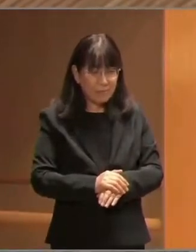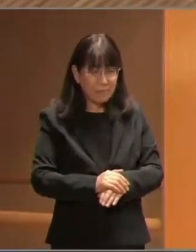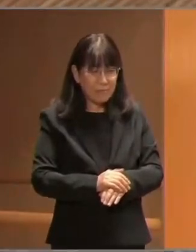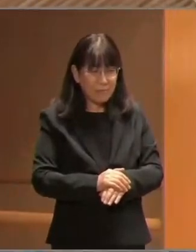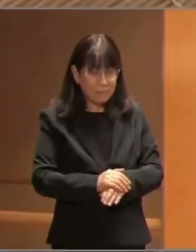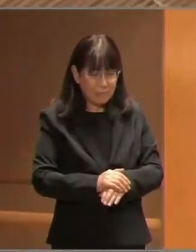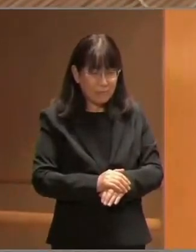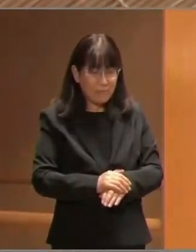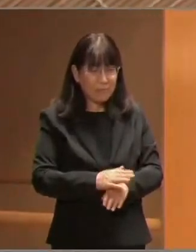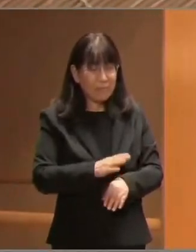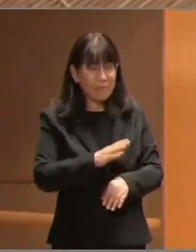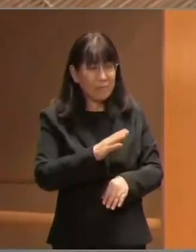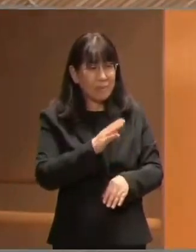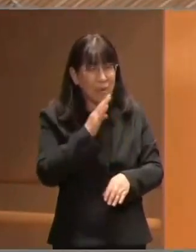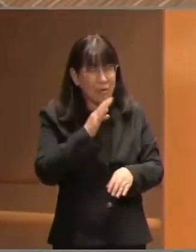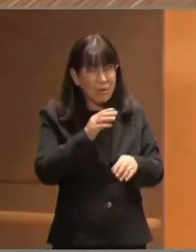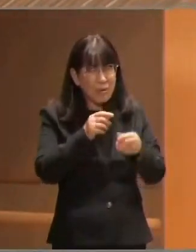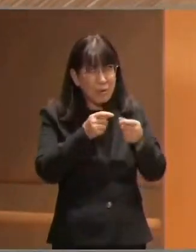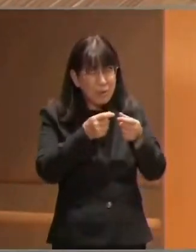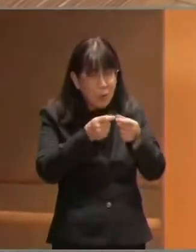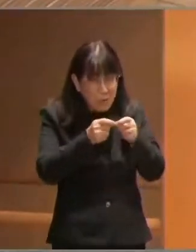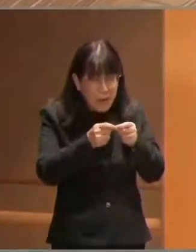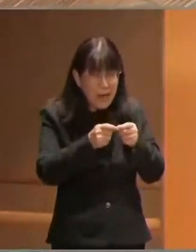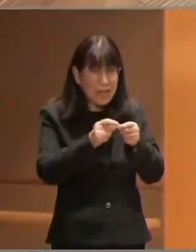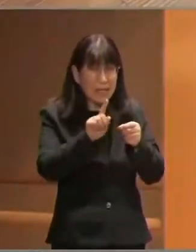in a 3 centimeter width.